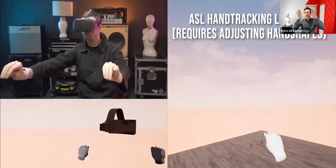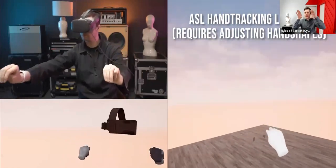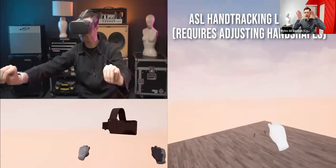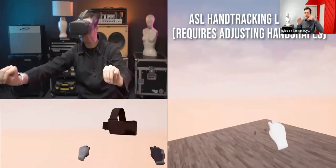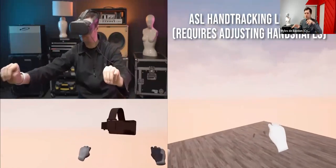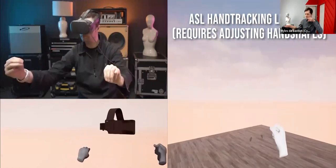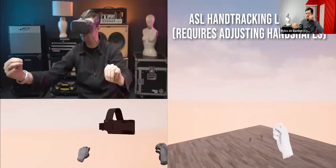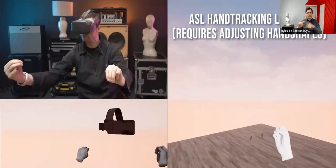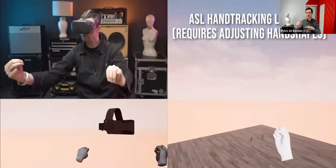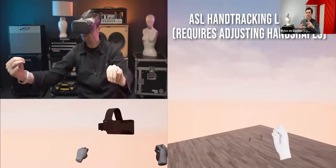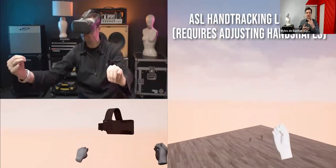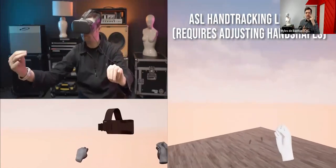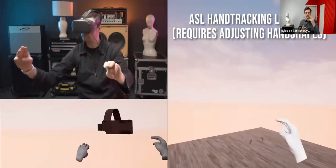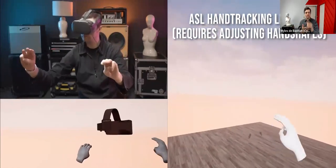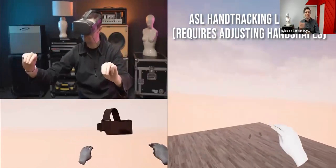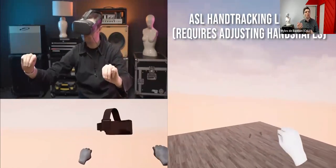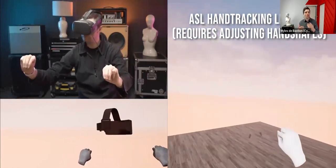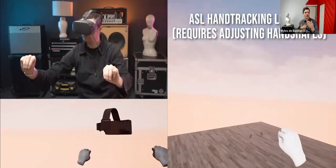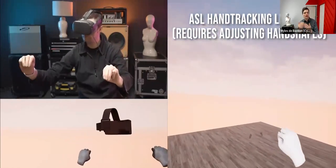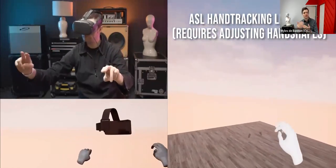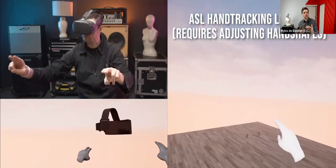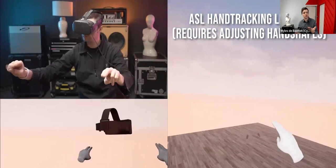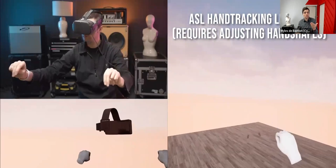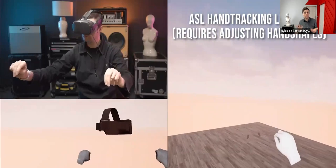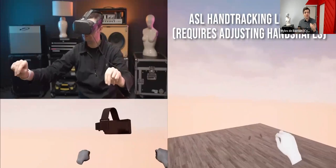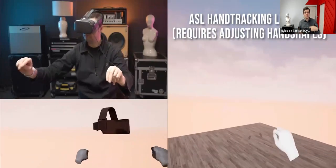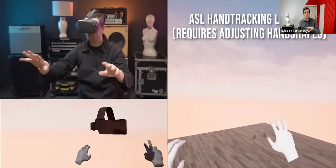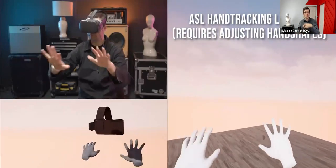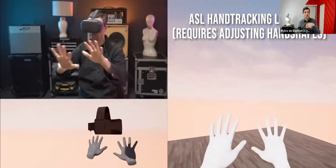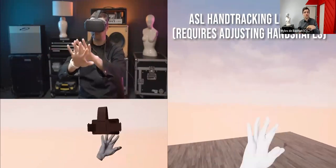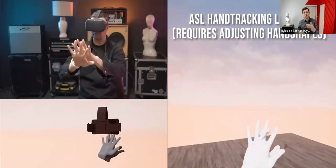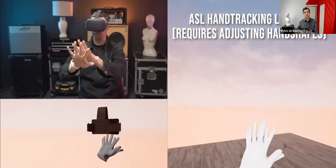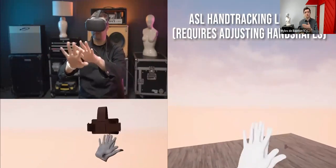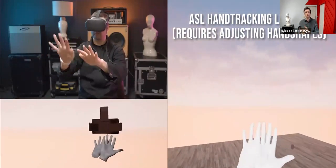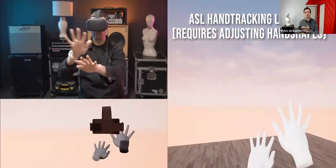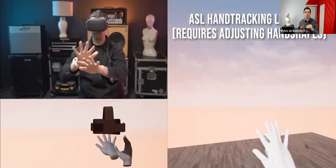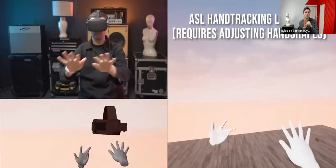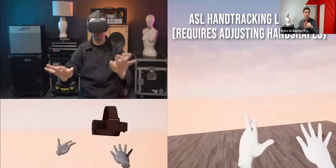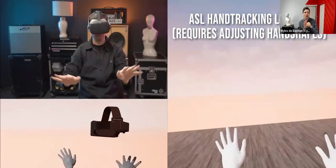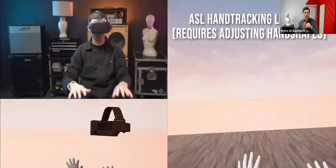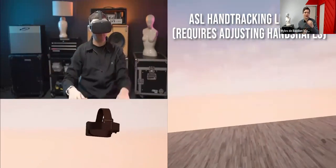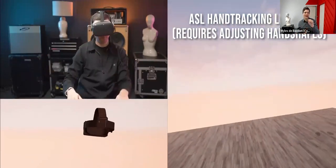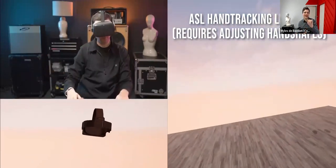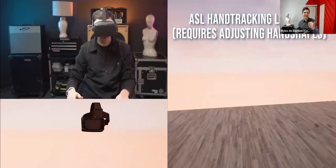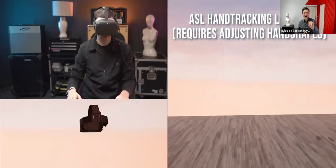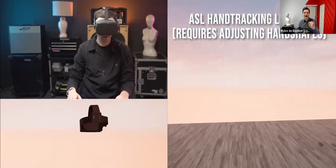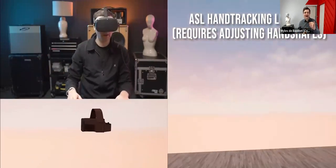dealing with. It's because of the camera, it can't see both hands at the same time. So maybe we need to